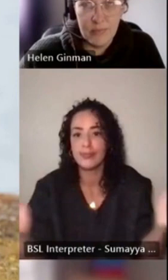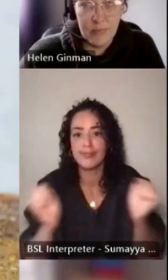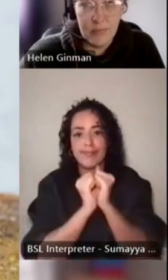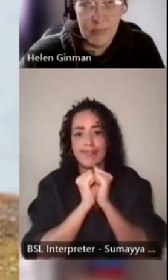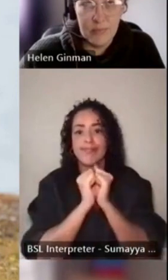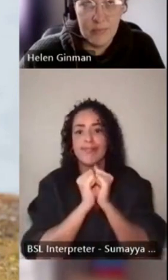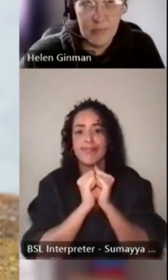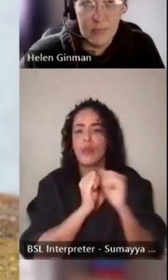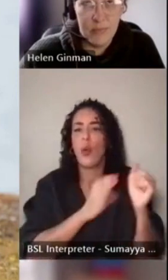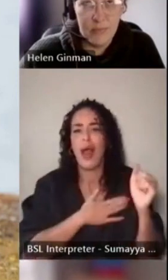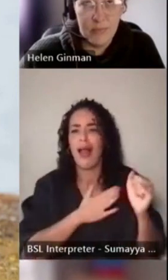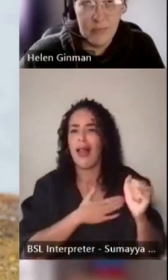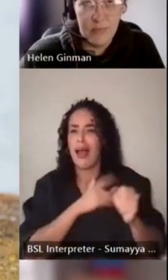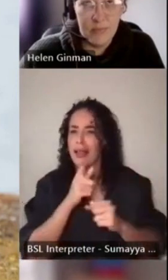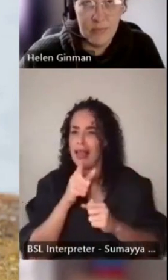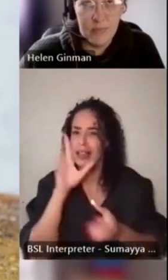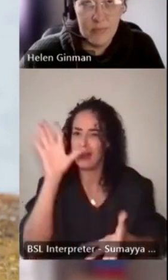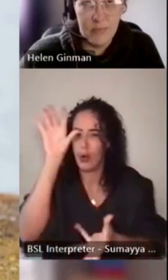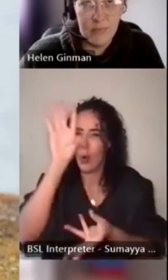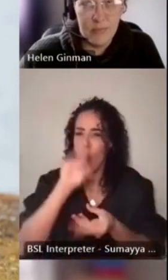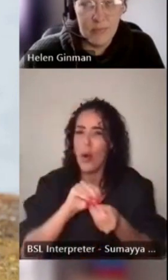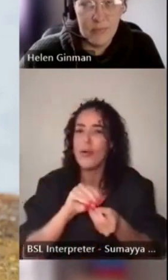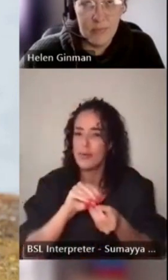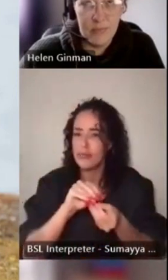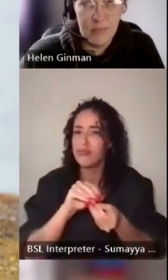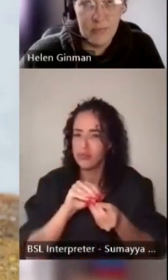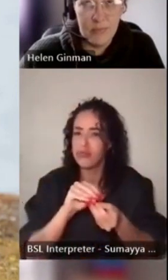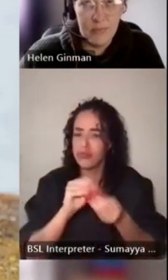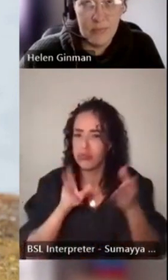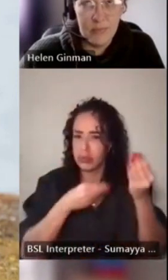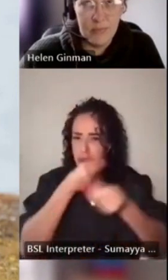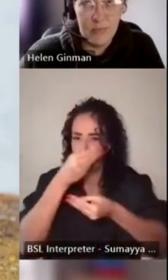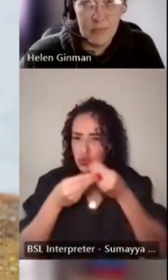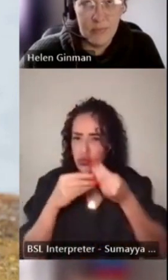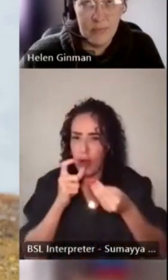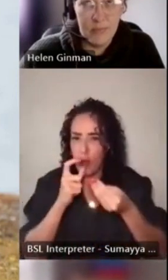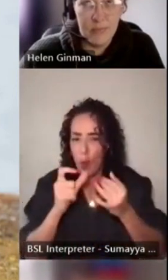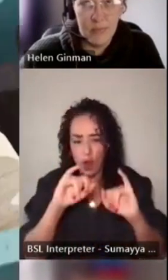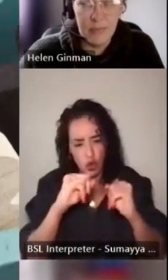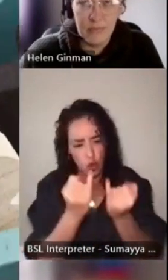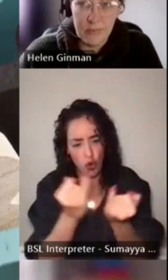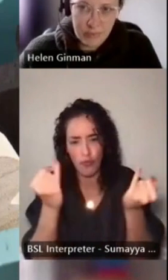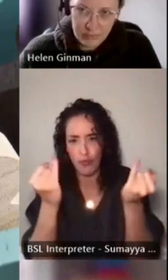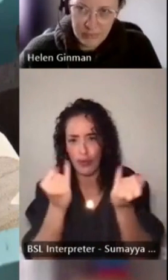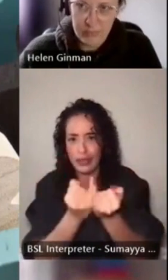So I quite like that. That's quite a succinct way of describing conflict.